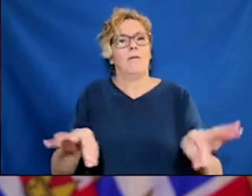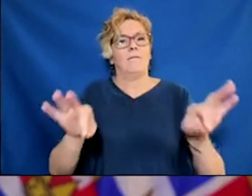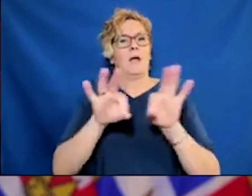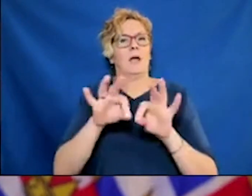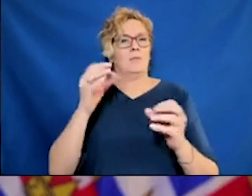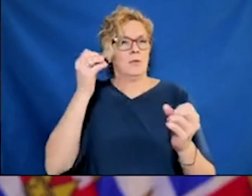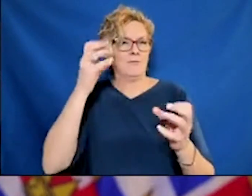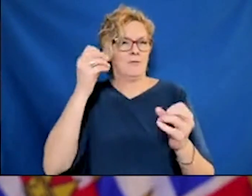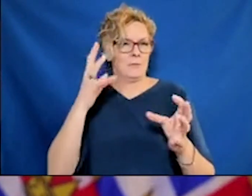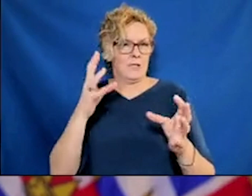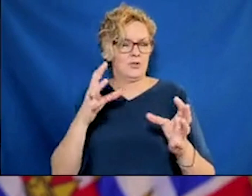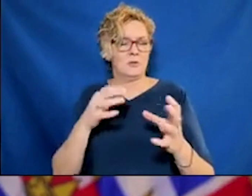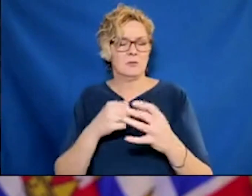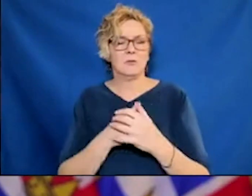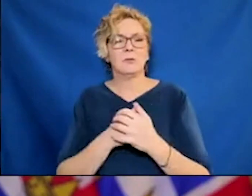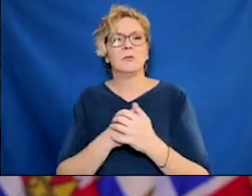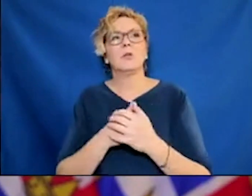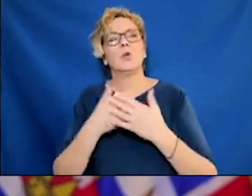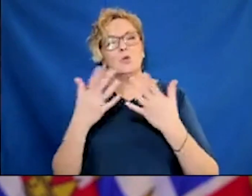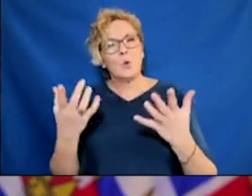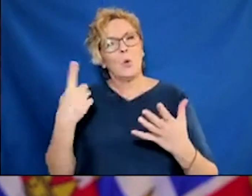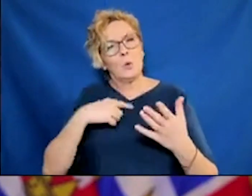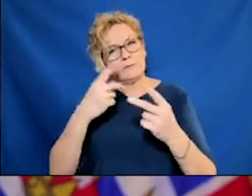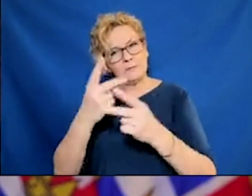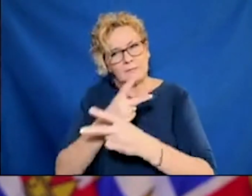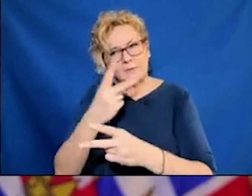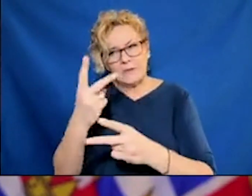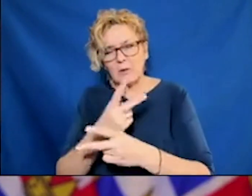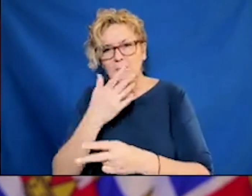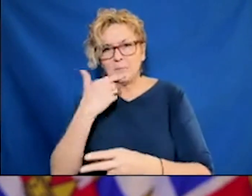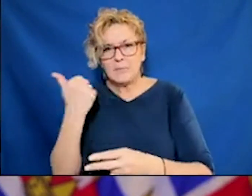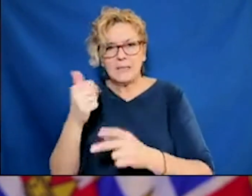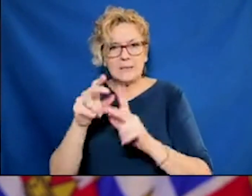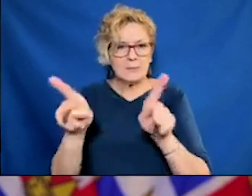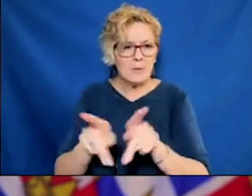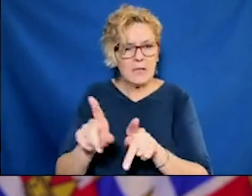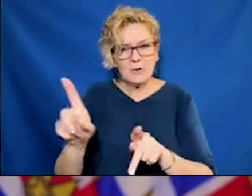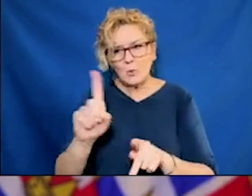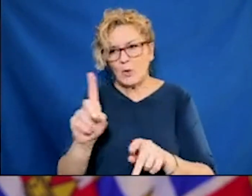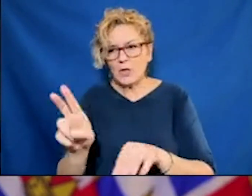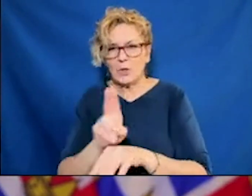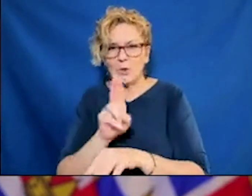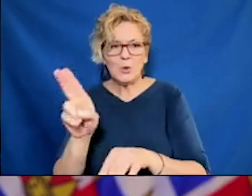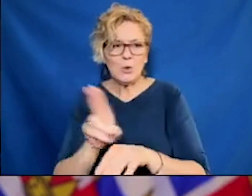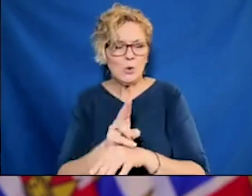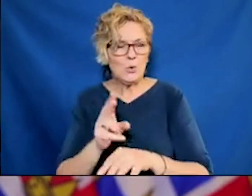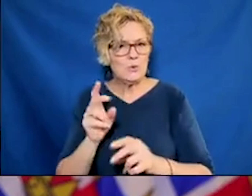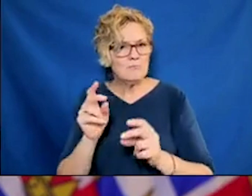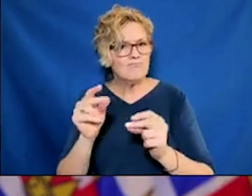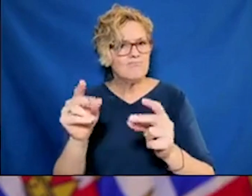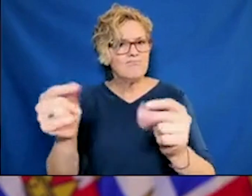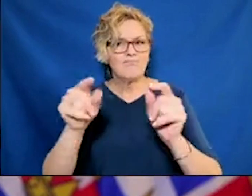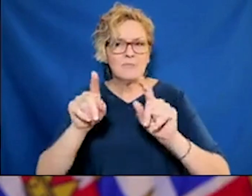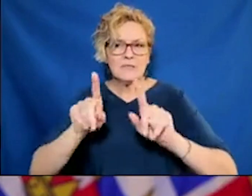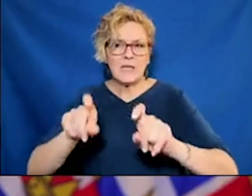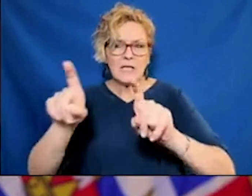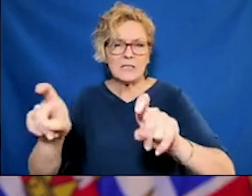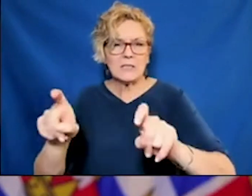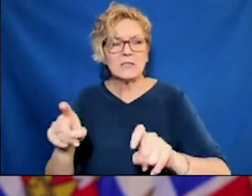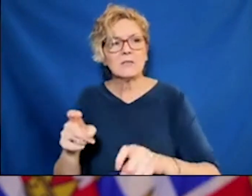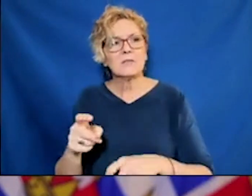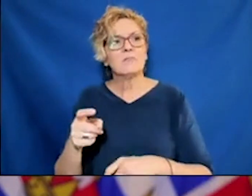First Nations communities and more rural, more remote communities where turnaround time is a challenge. We're